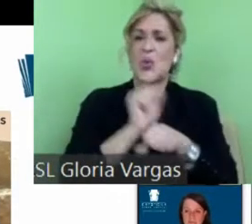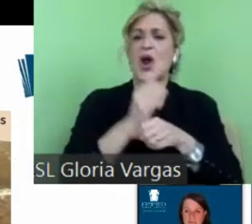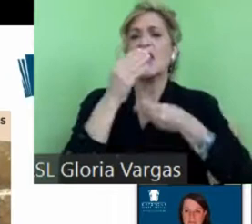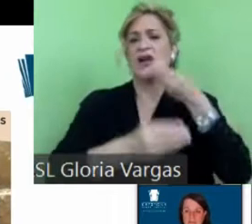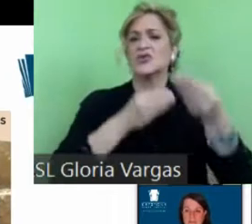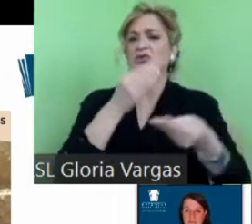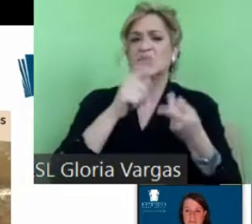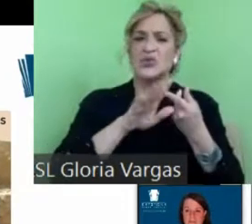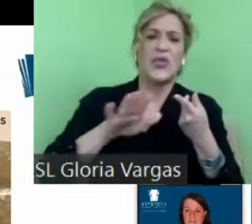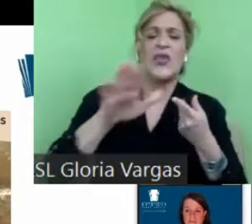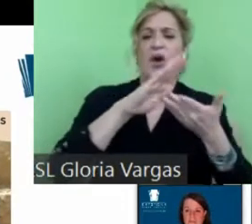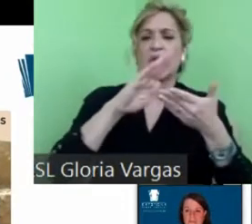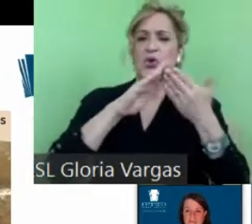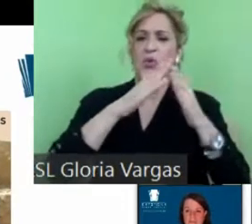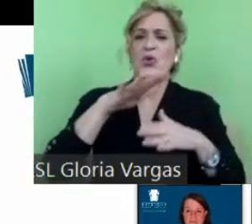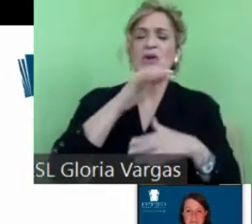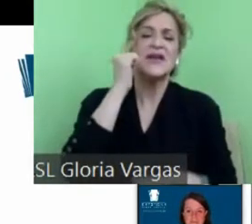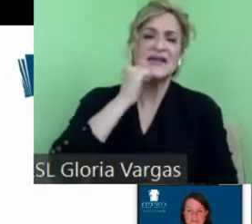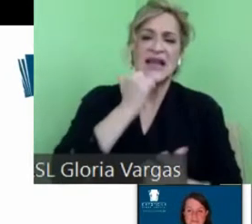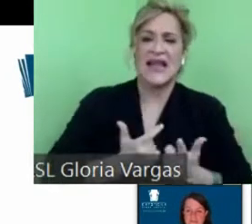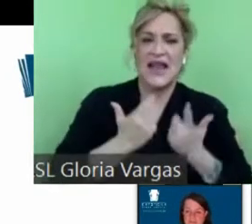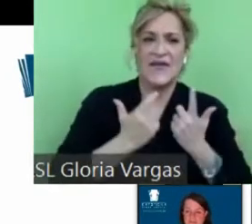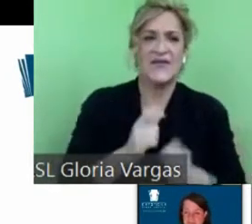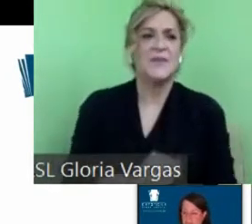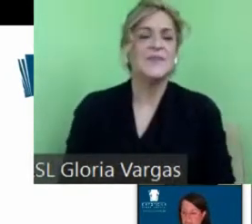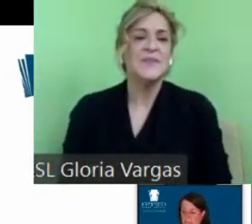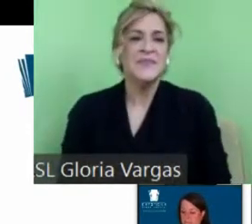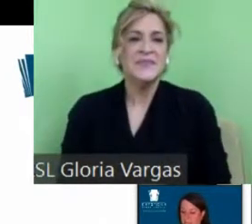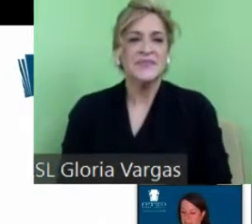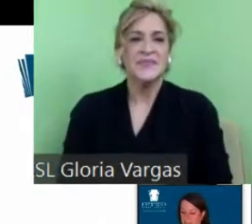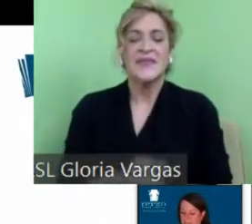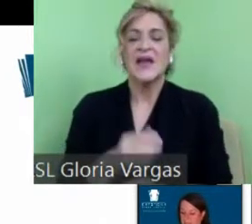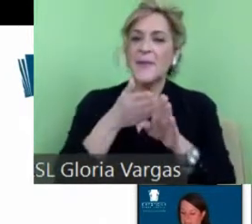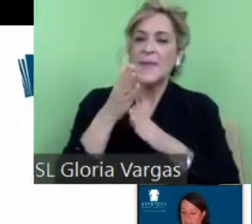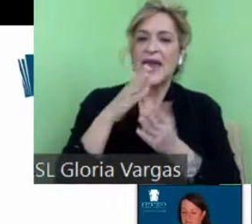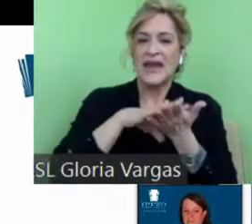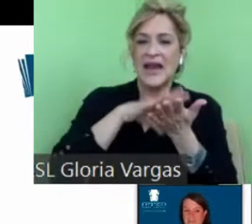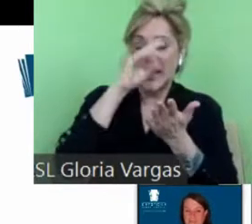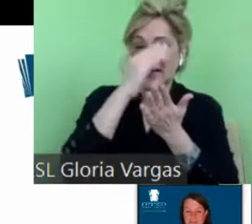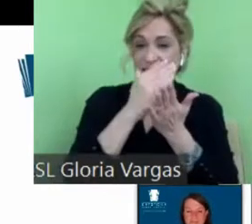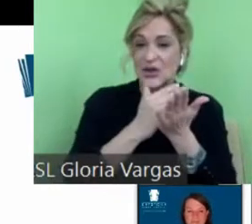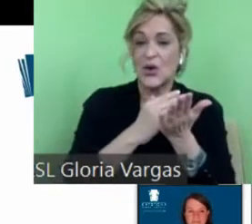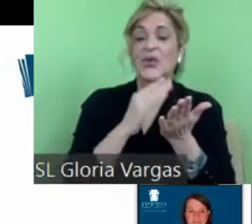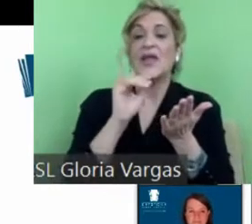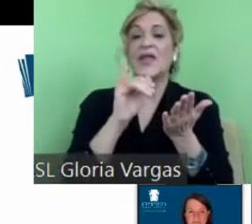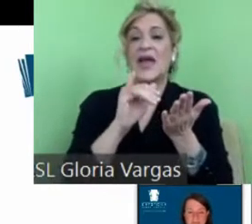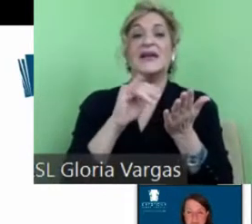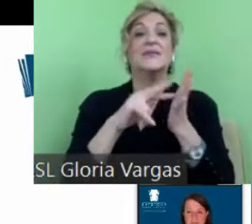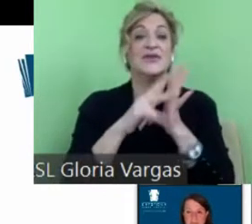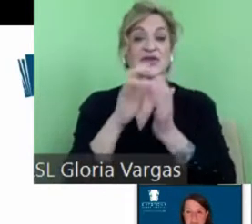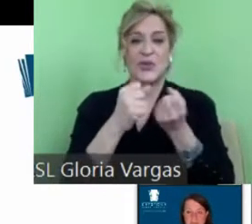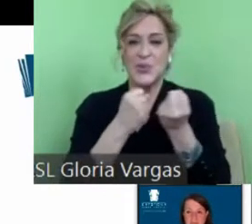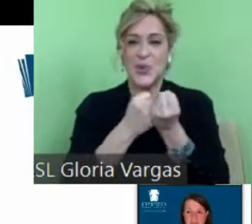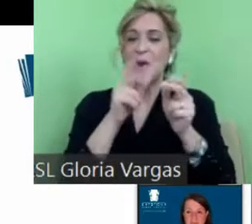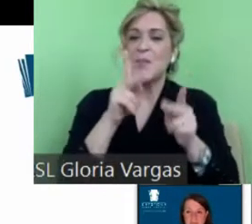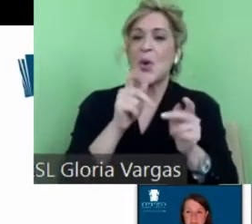their communities. The next slide, please. The main lessons learned through the supporting persons